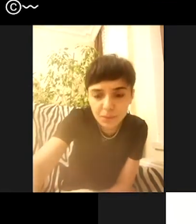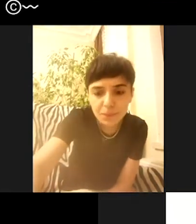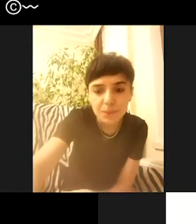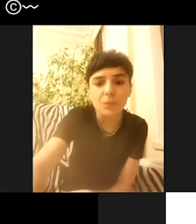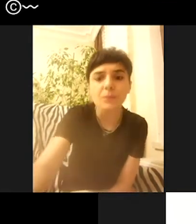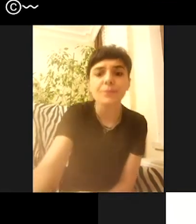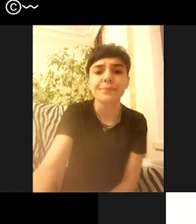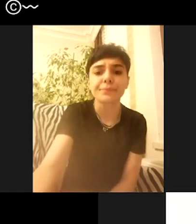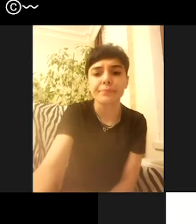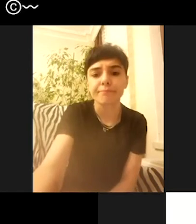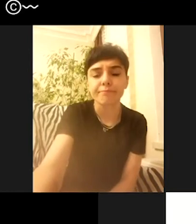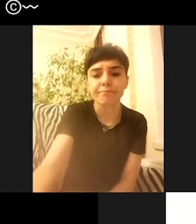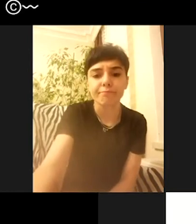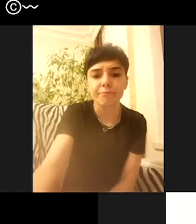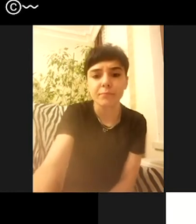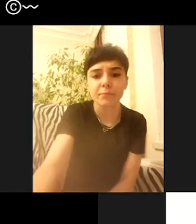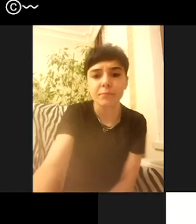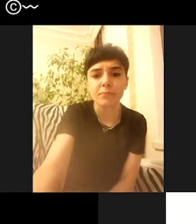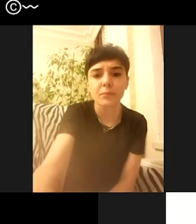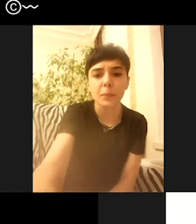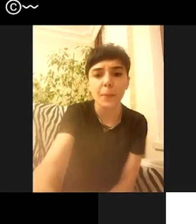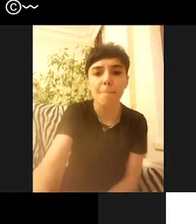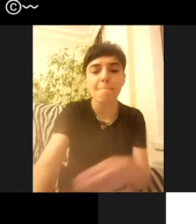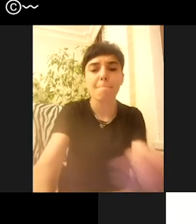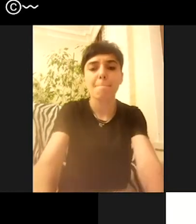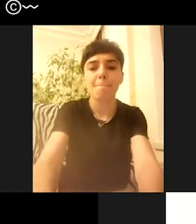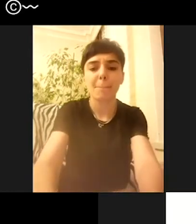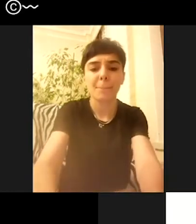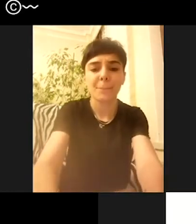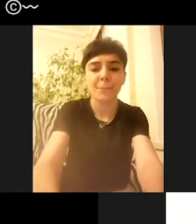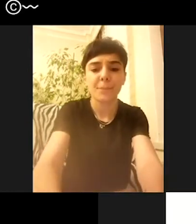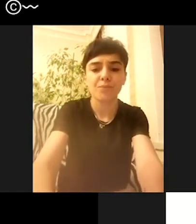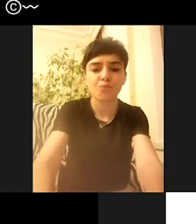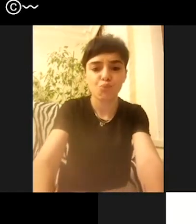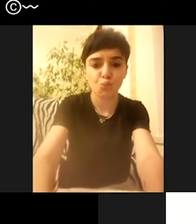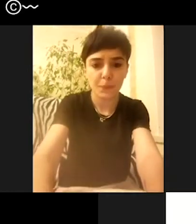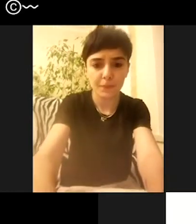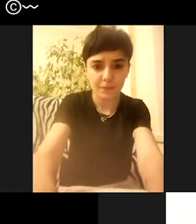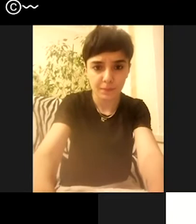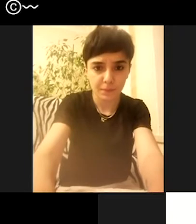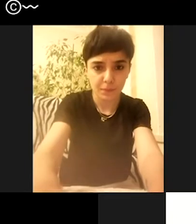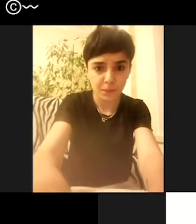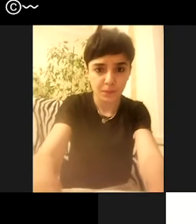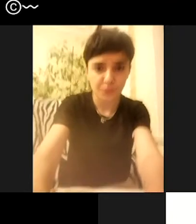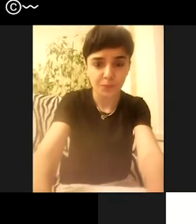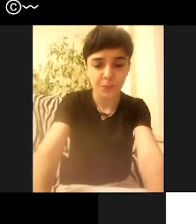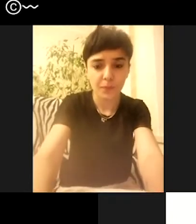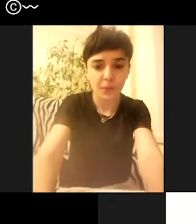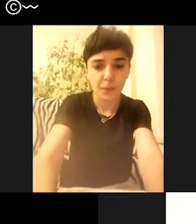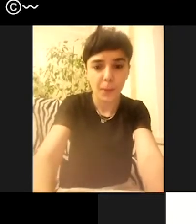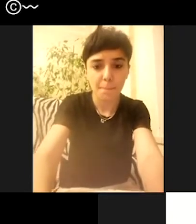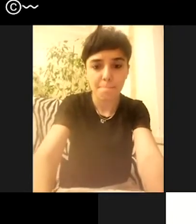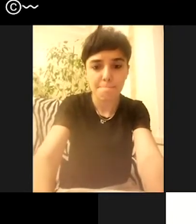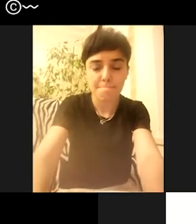because it is the same system and different people, but then from my own country. So for me, that was the